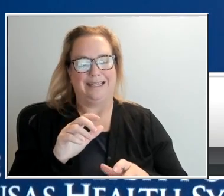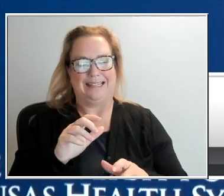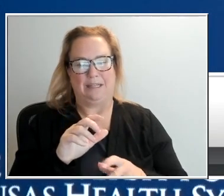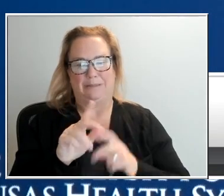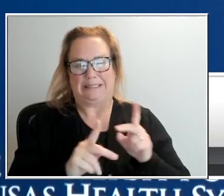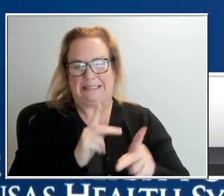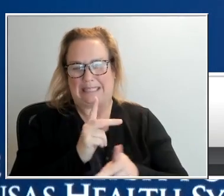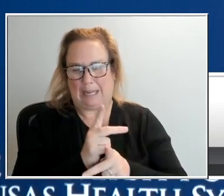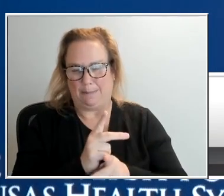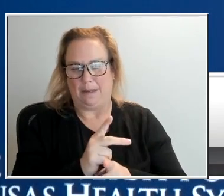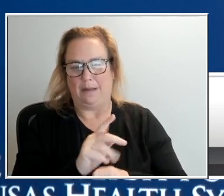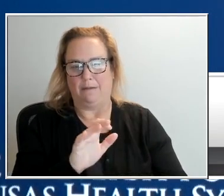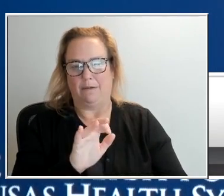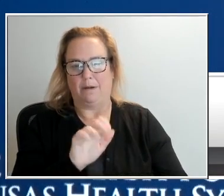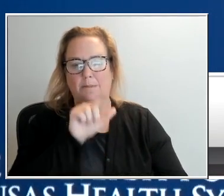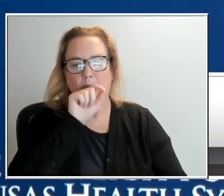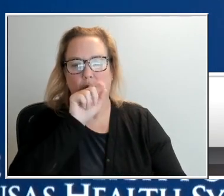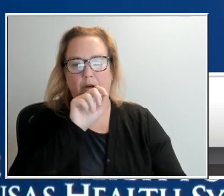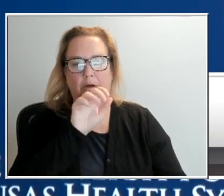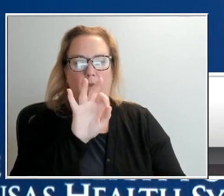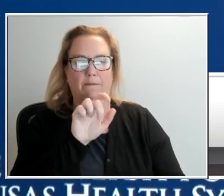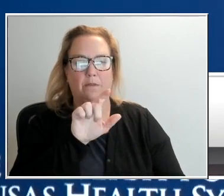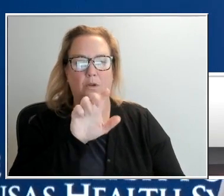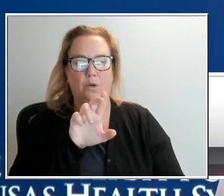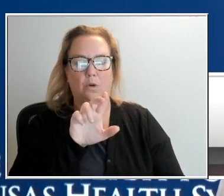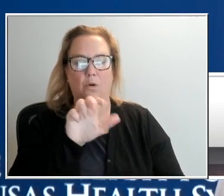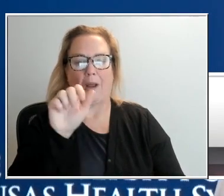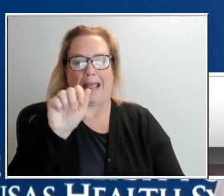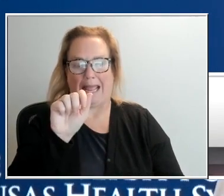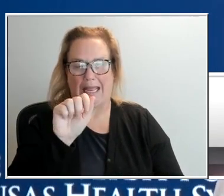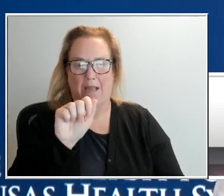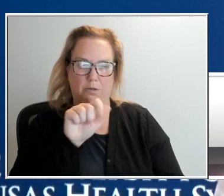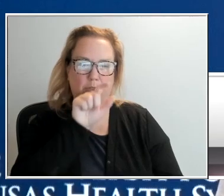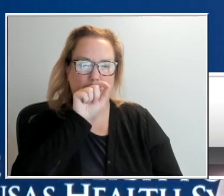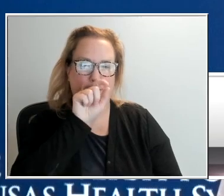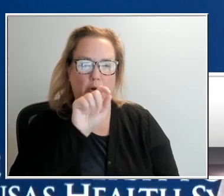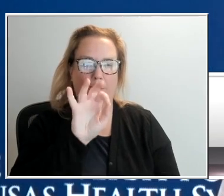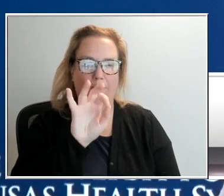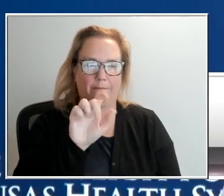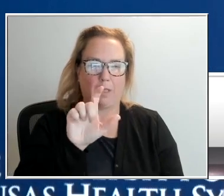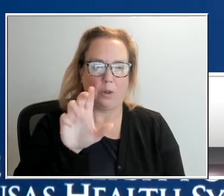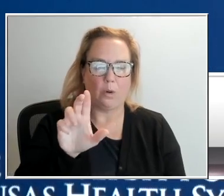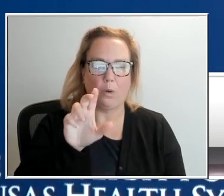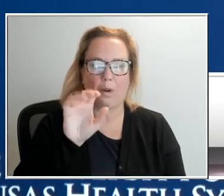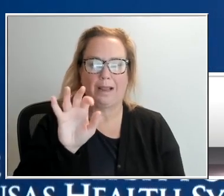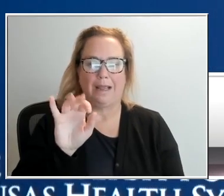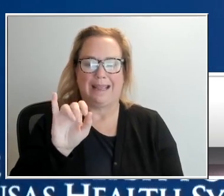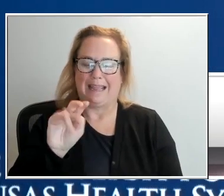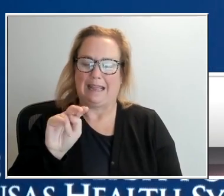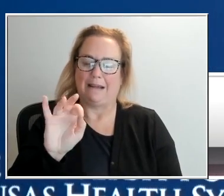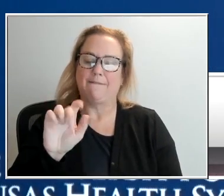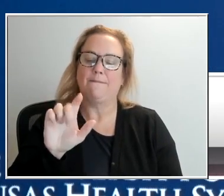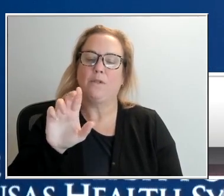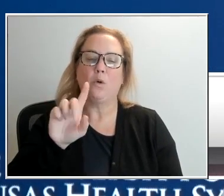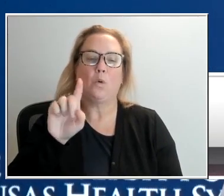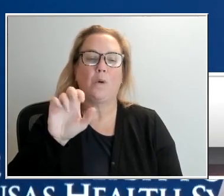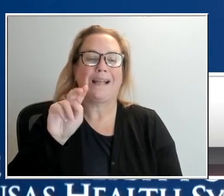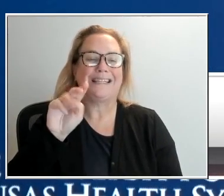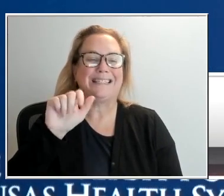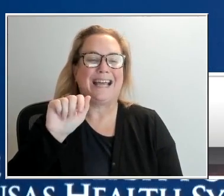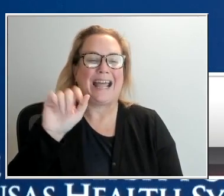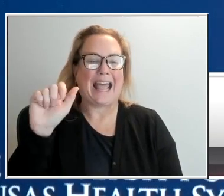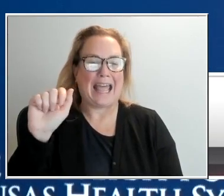was an influenza A, which is the bird flu. But then we have to go to what type. So for